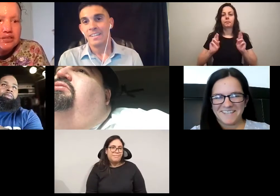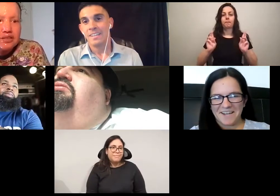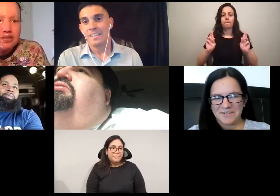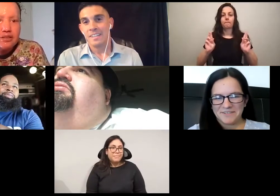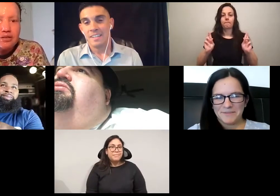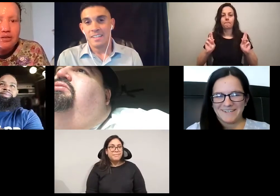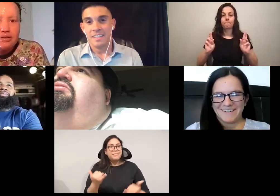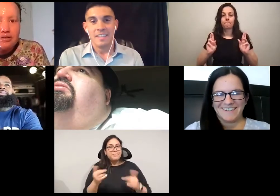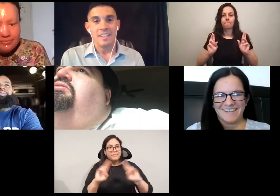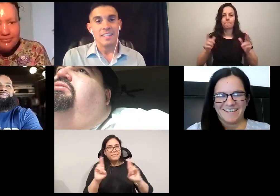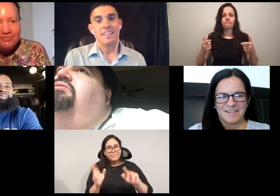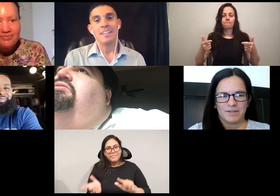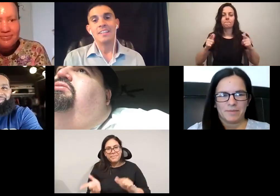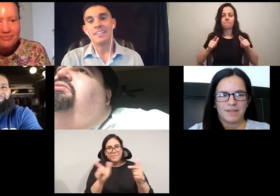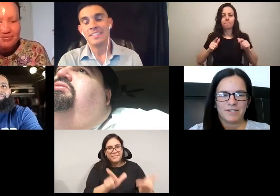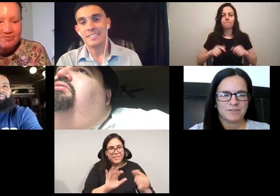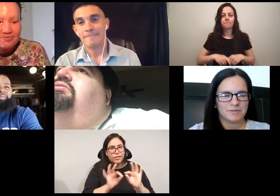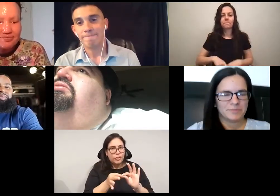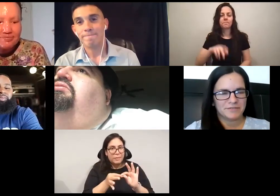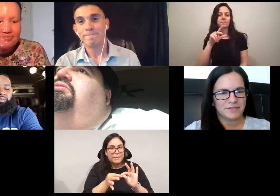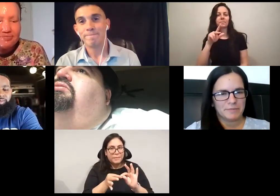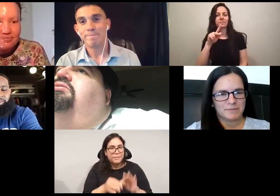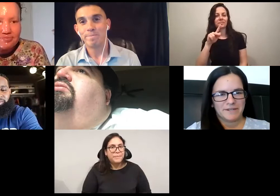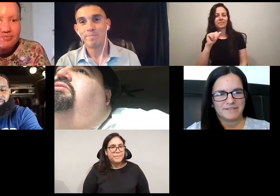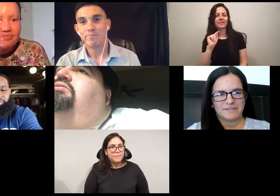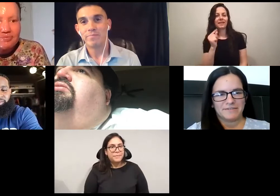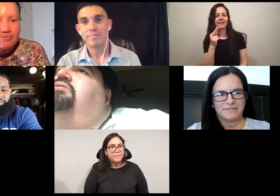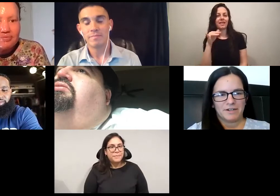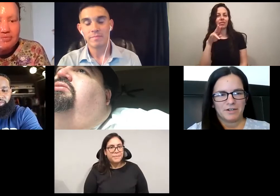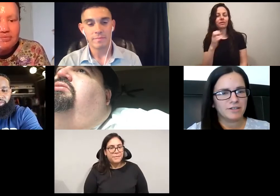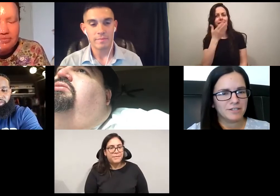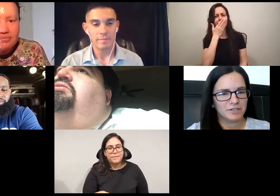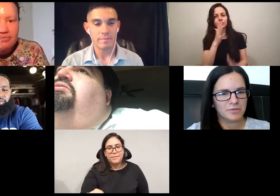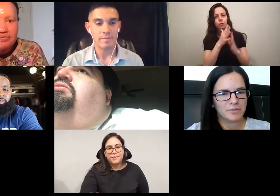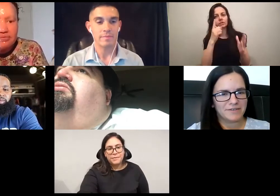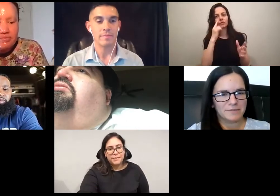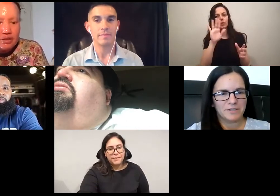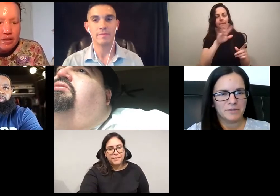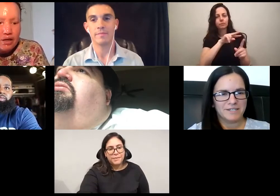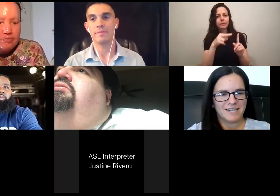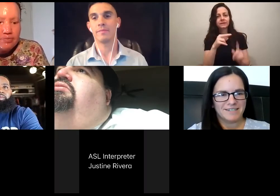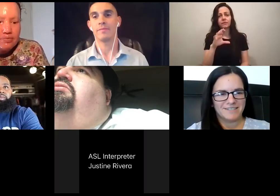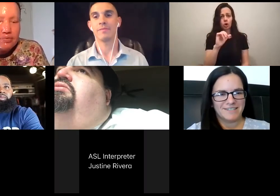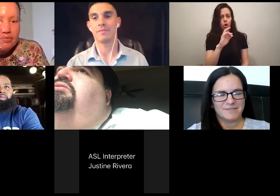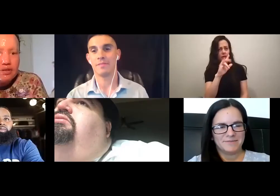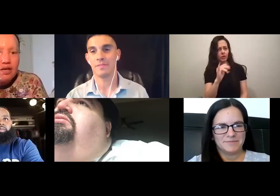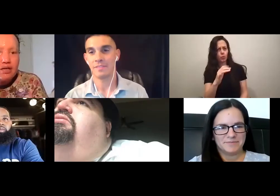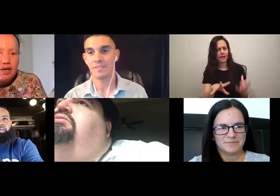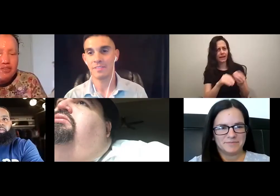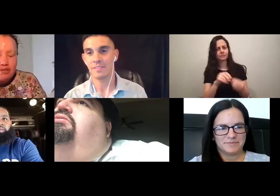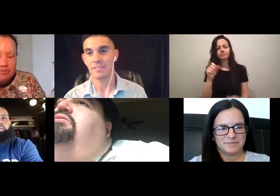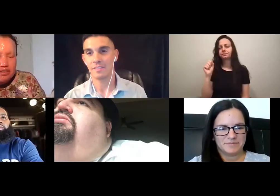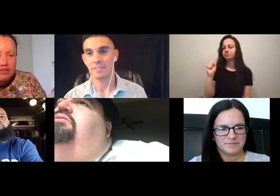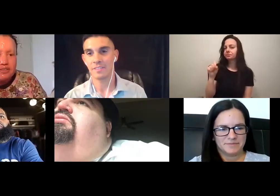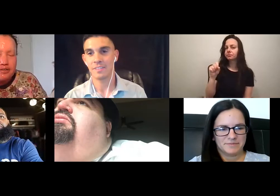This is Catherine speaking. Thank you so much for that perspective. Carly, did you have something you wanted to add to that? Yeah,